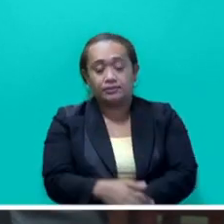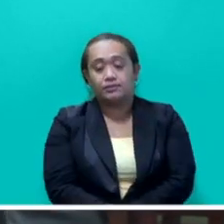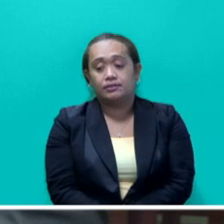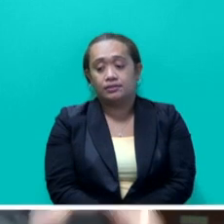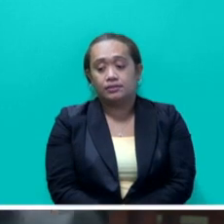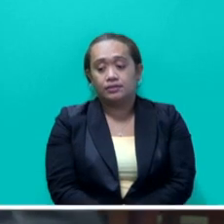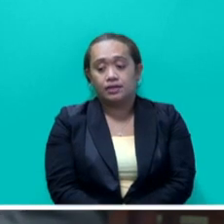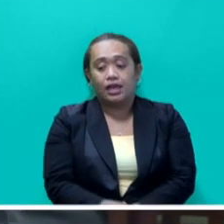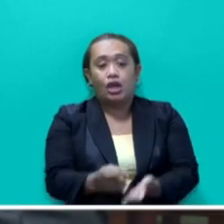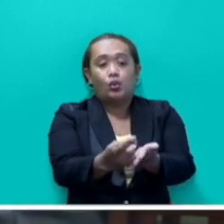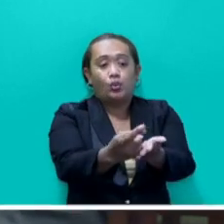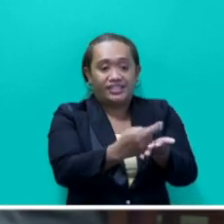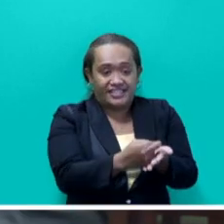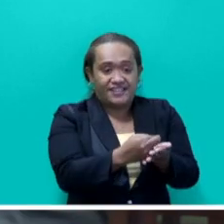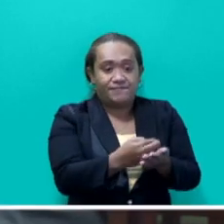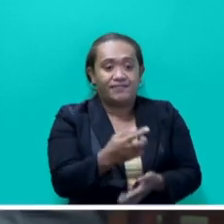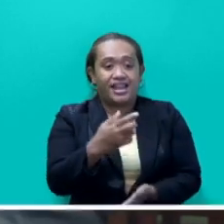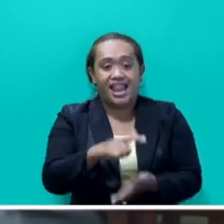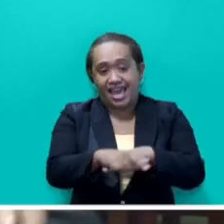reserved land.